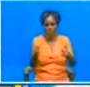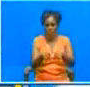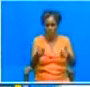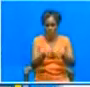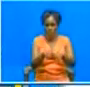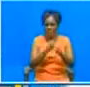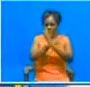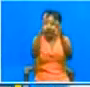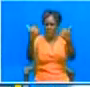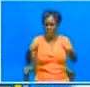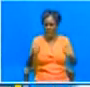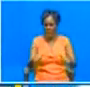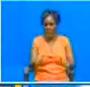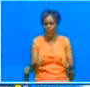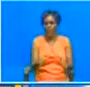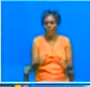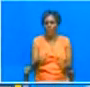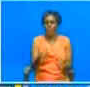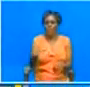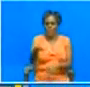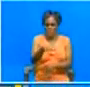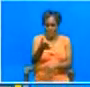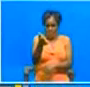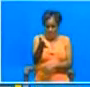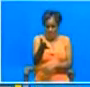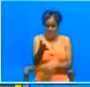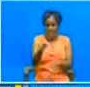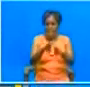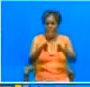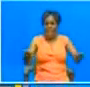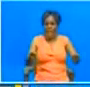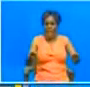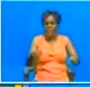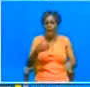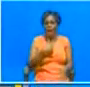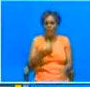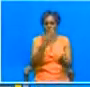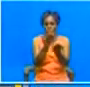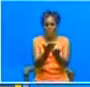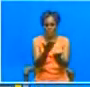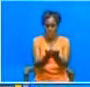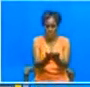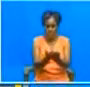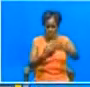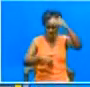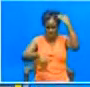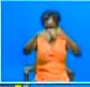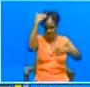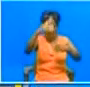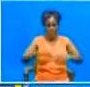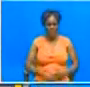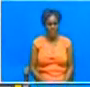has enveloped that project after claims that the space on which that stadium sits will soon accommodate the proposed Bomet University.